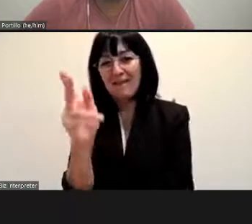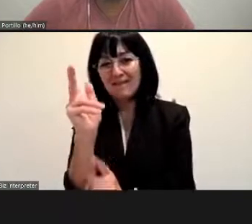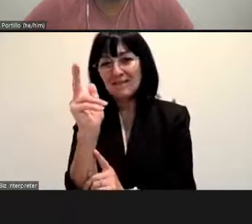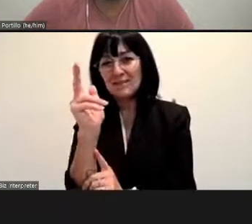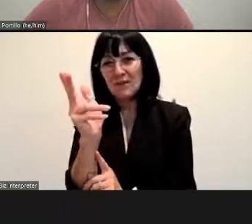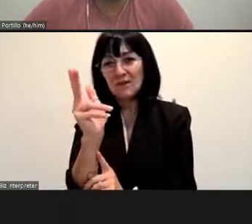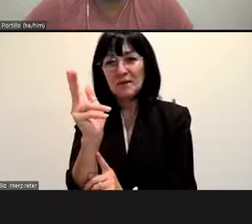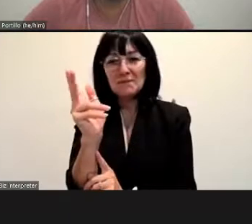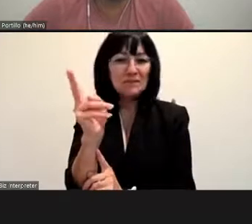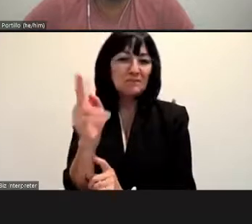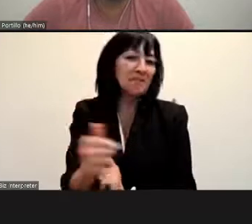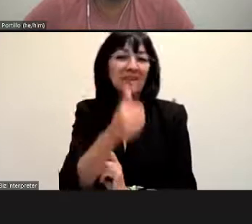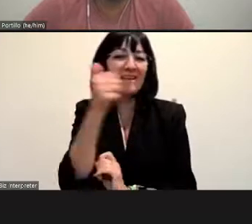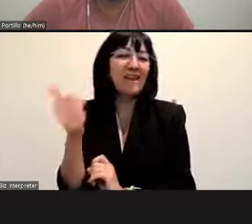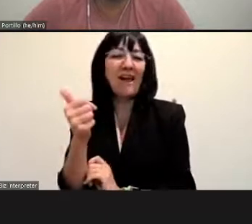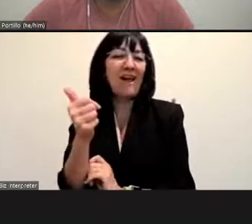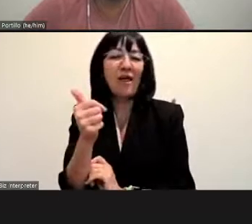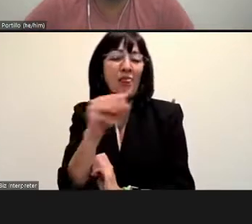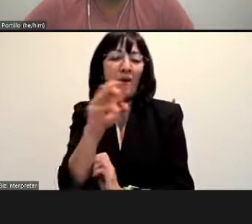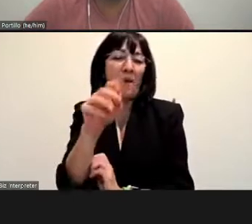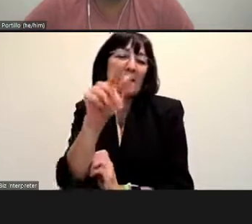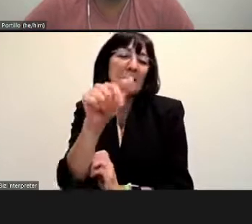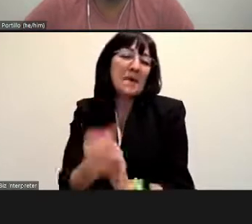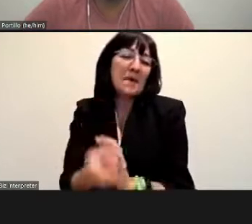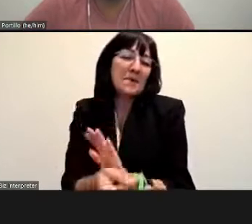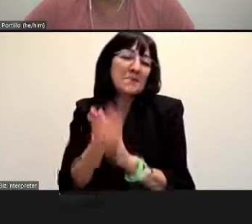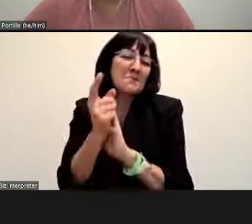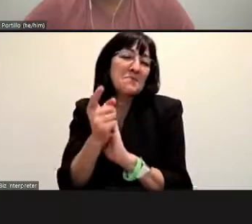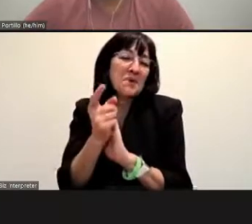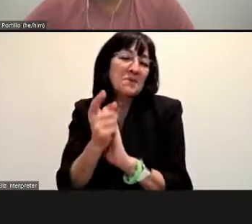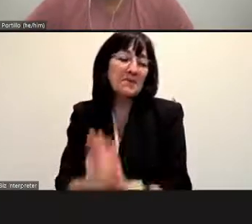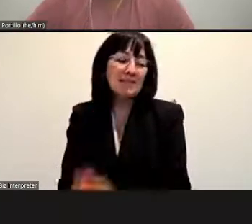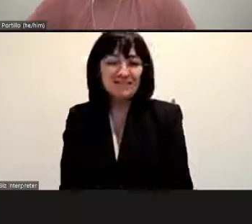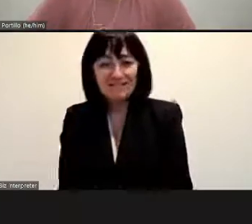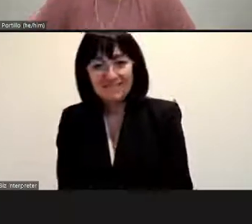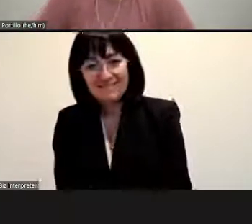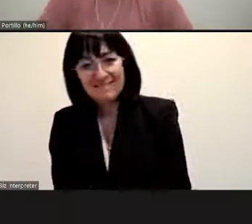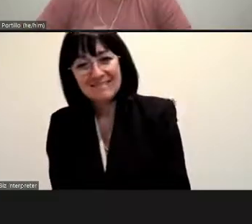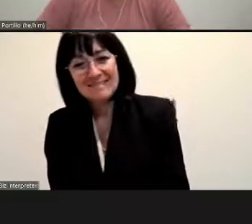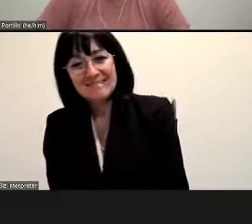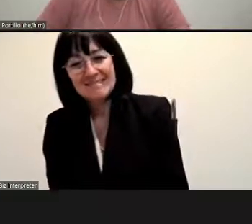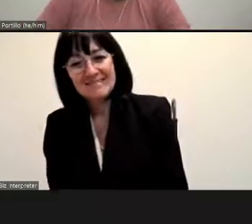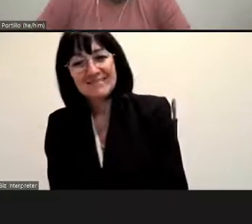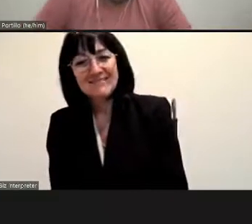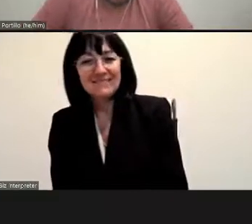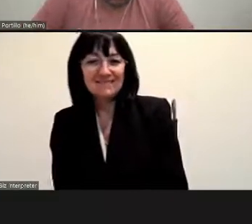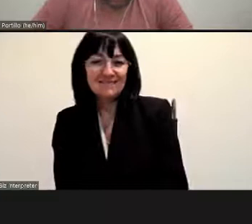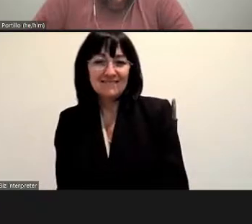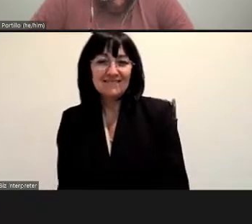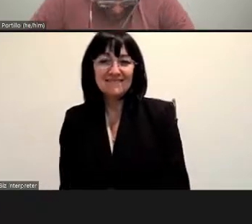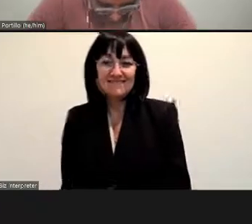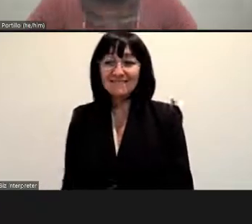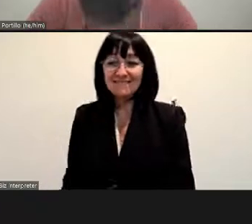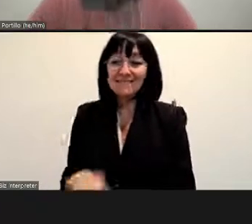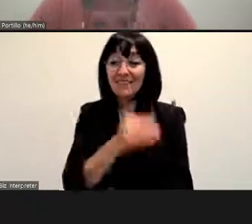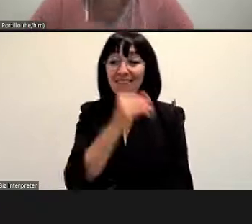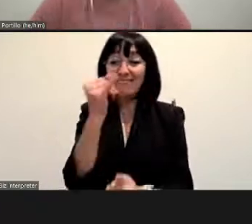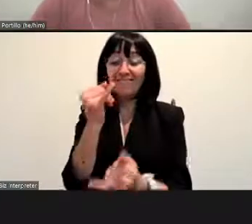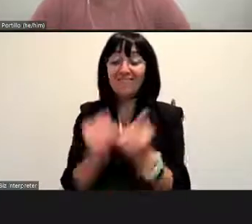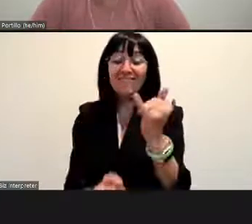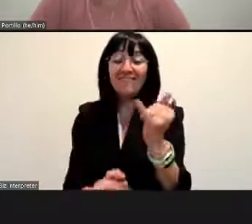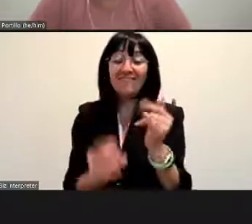Another meta moment. It is okay. All we've done is give everyone gifts. And one final gift. You're welcome.